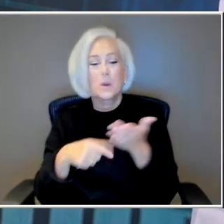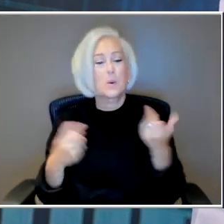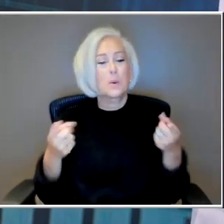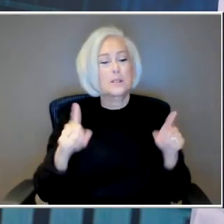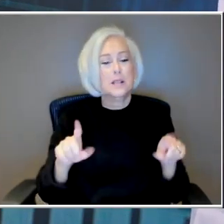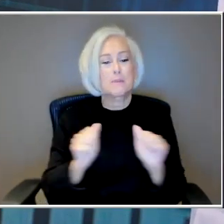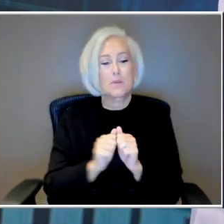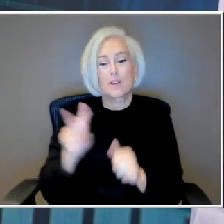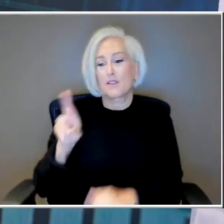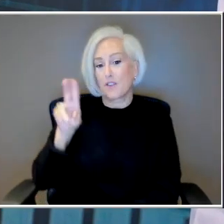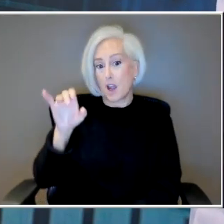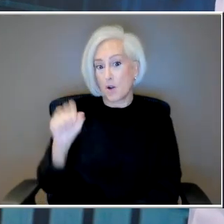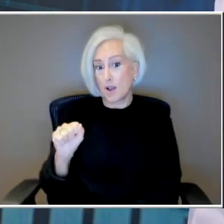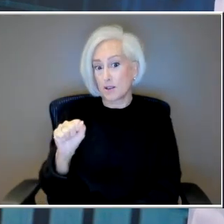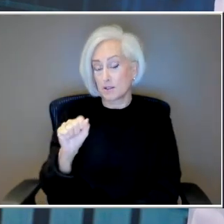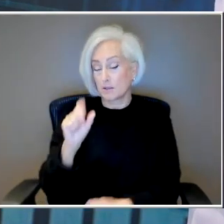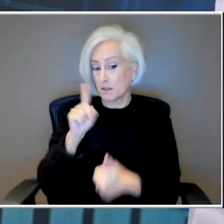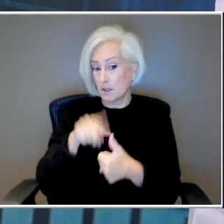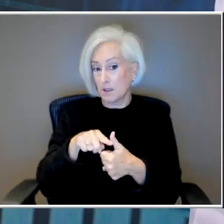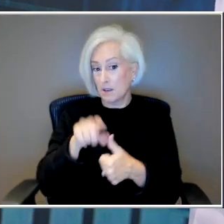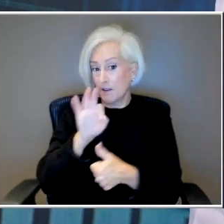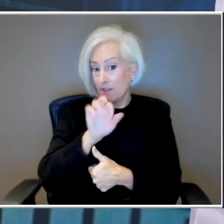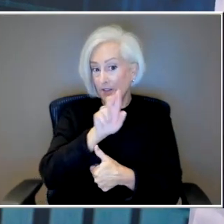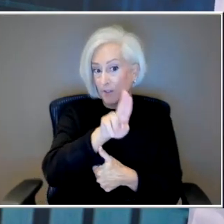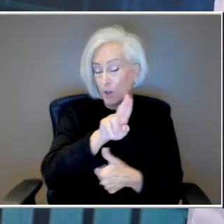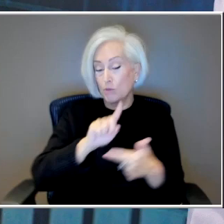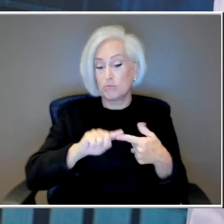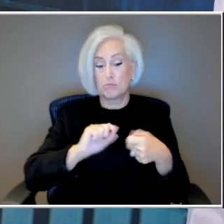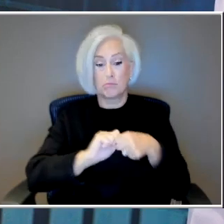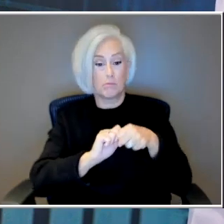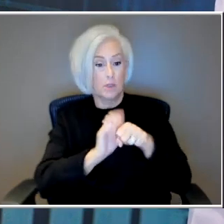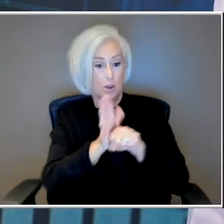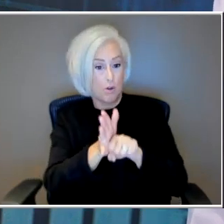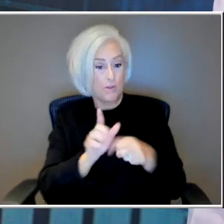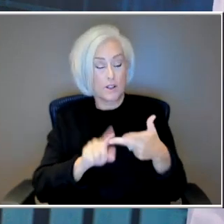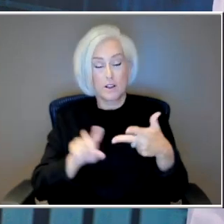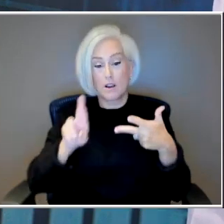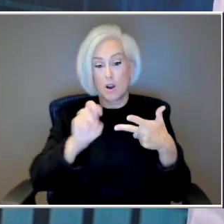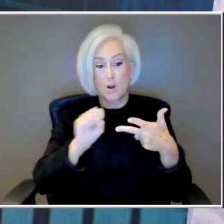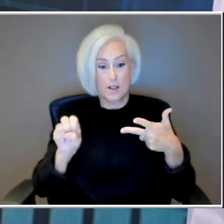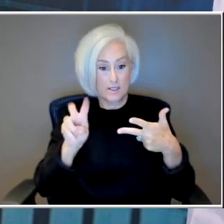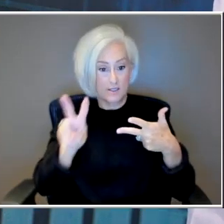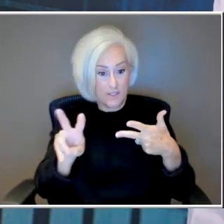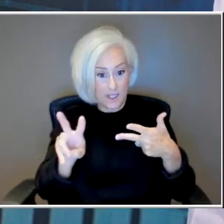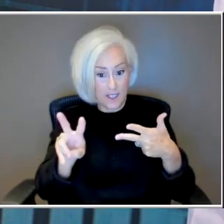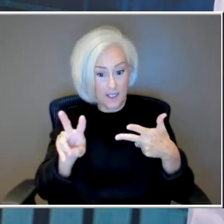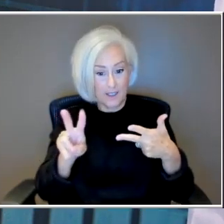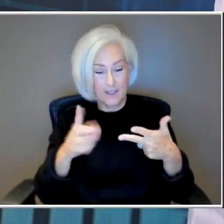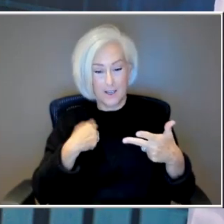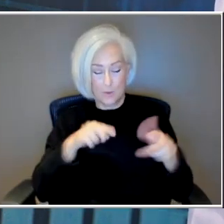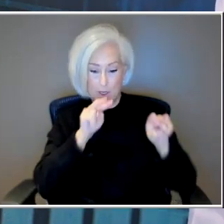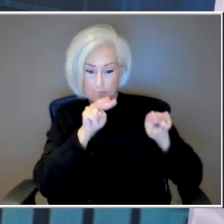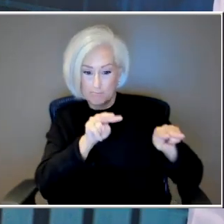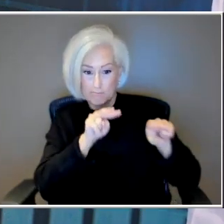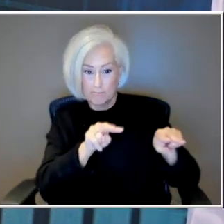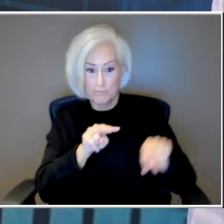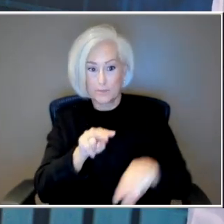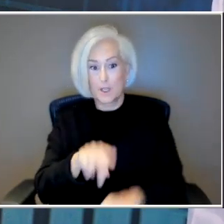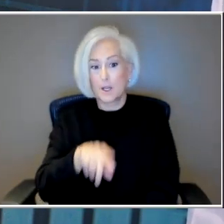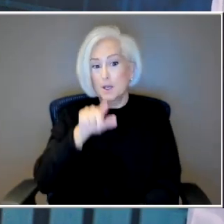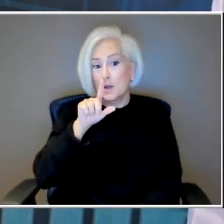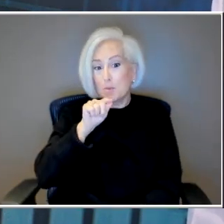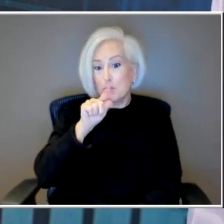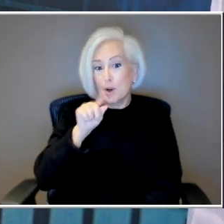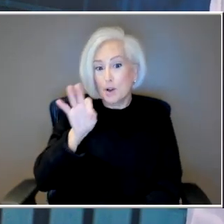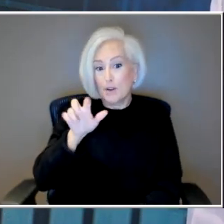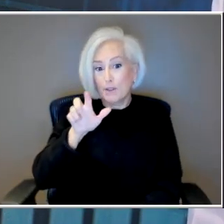about influenza, COVID-19, and RSV. But we're keeping an eye on bird flu, too, kind of like the state